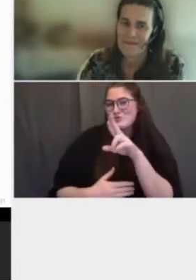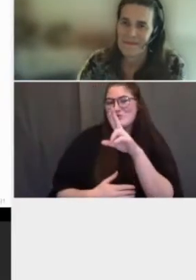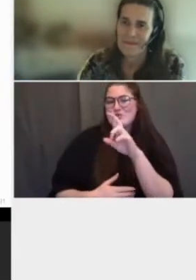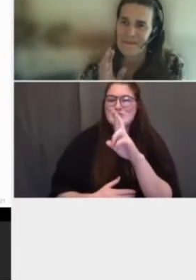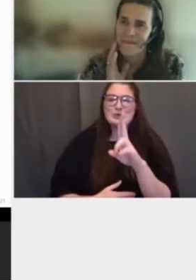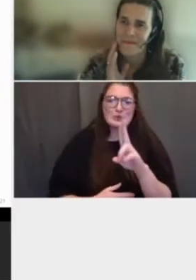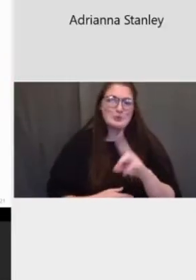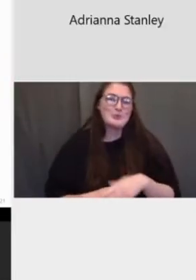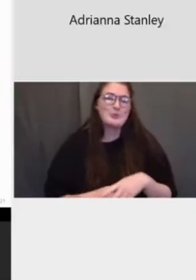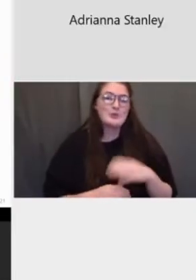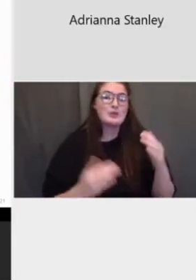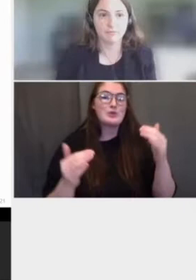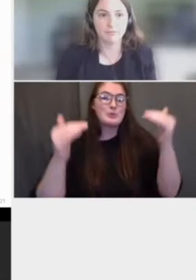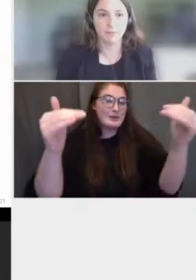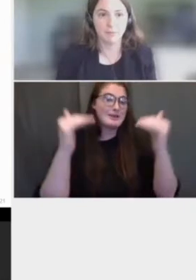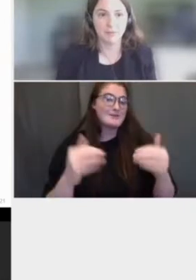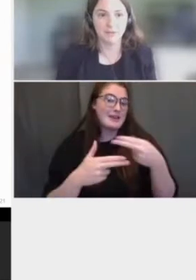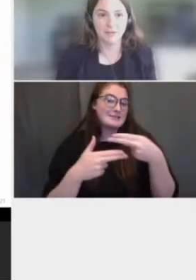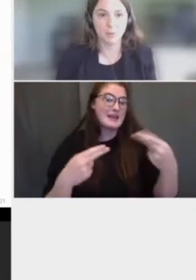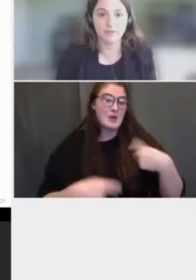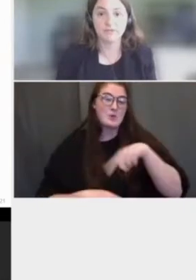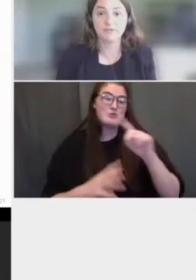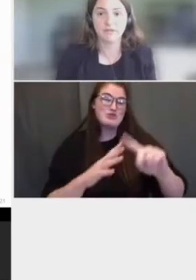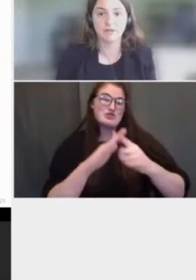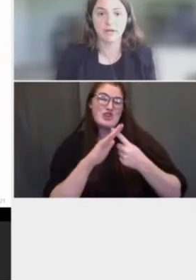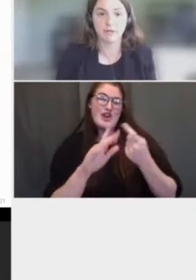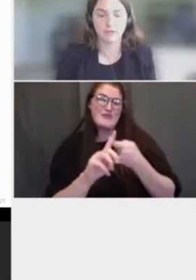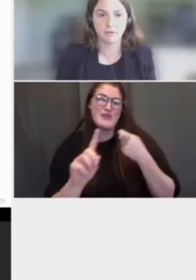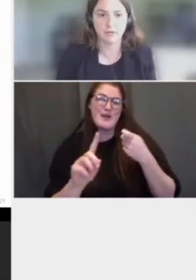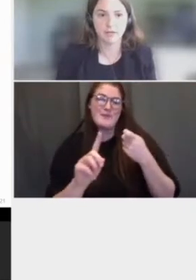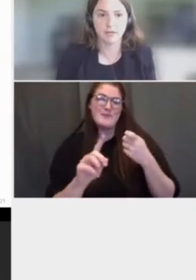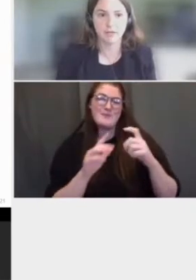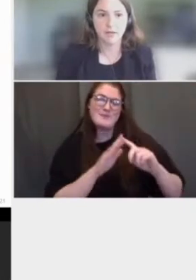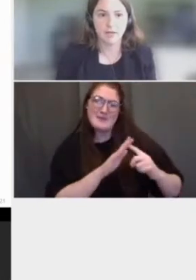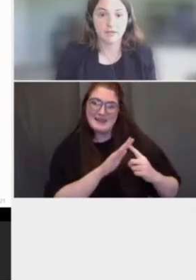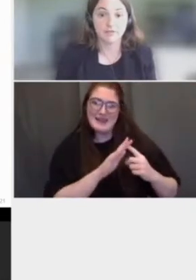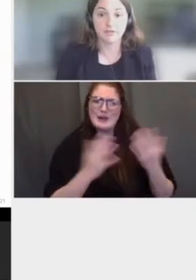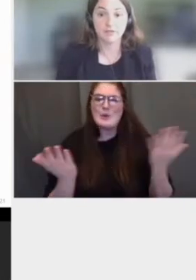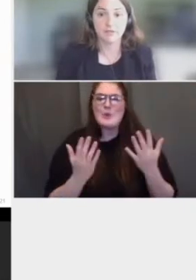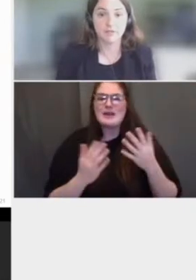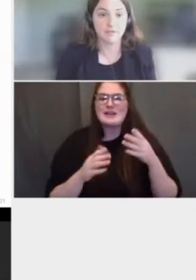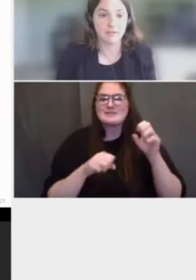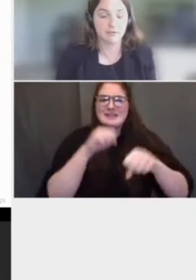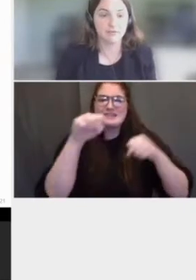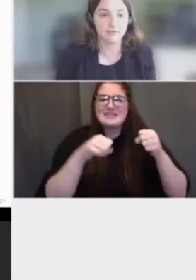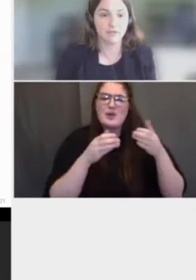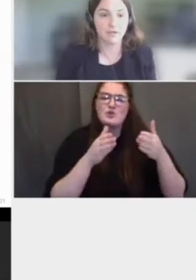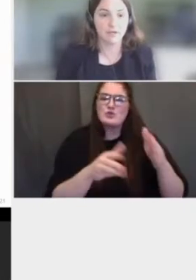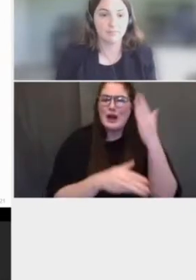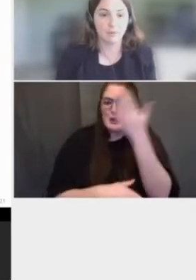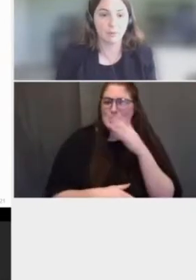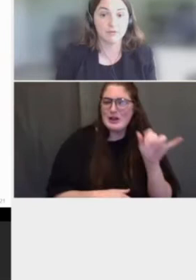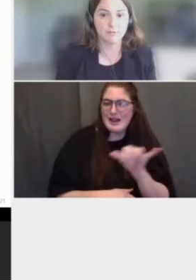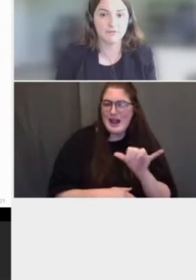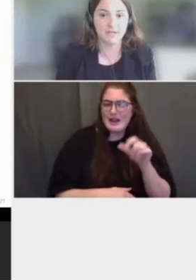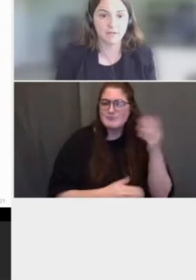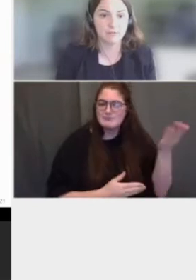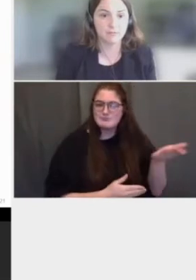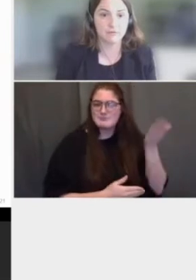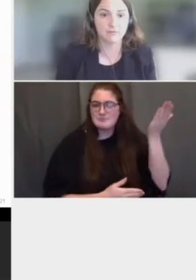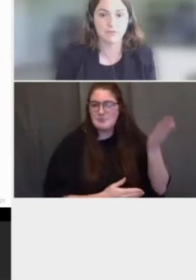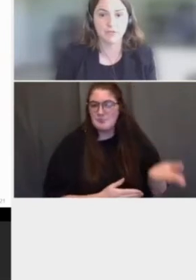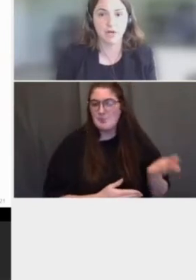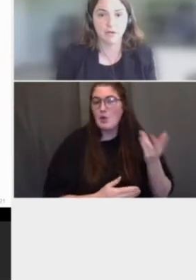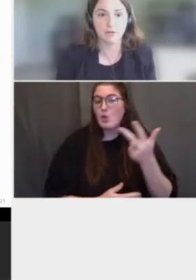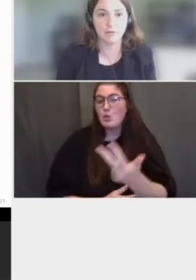If you flip to the next slide, we're going to start from the beginning. What does the cycle track look like? So here's 3 examples. One's from